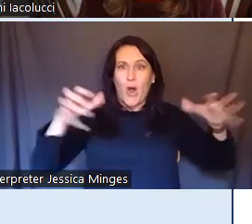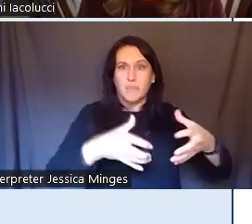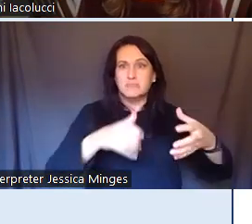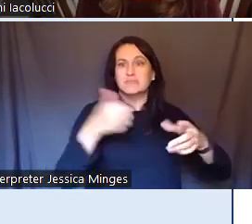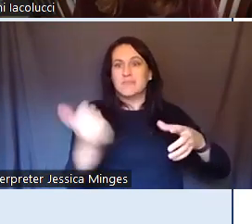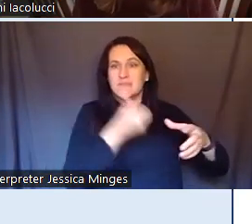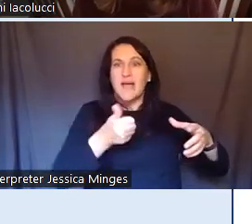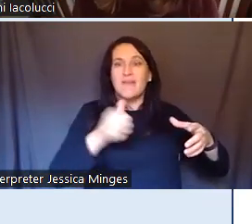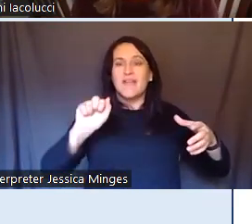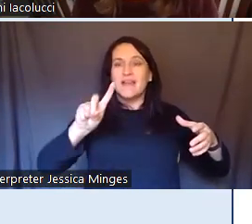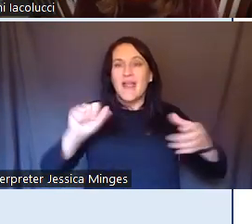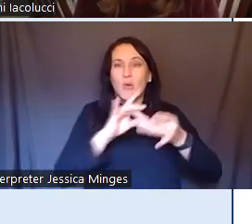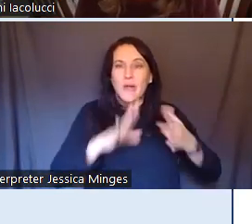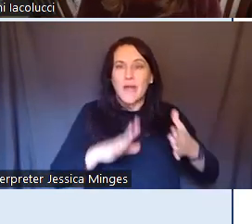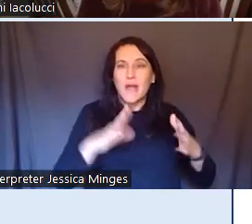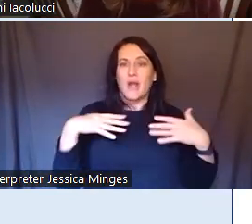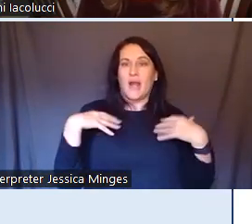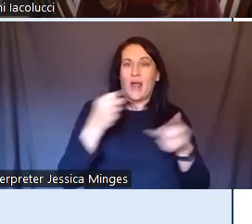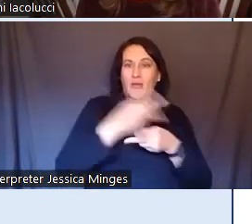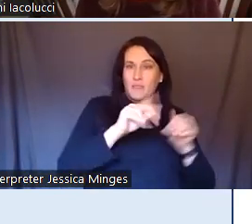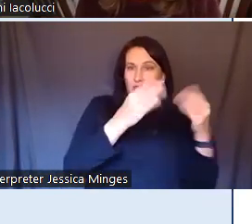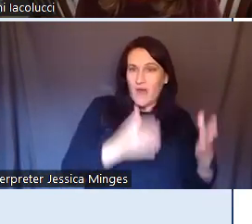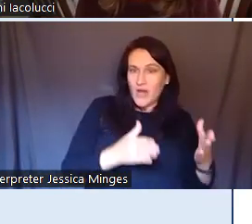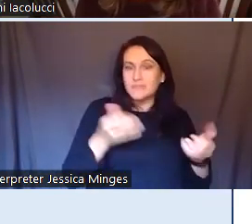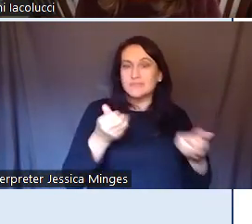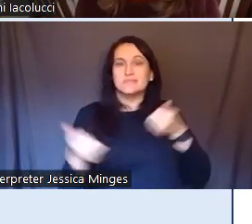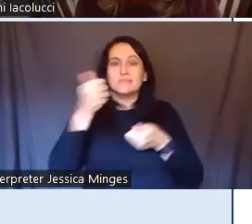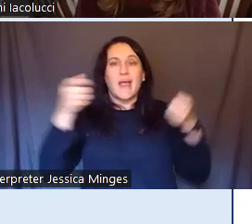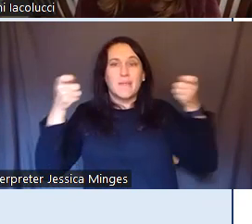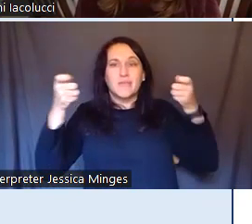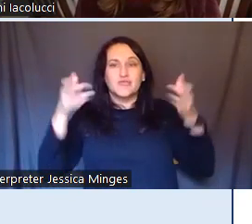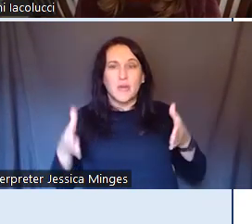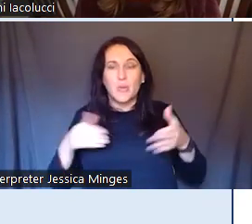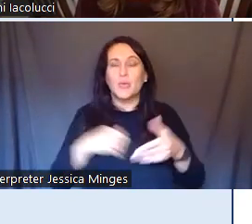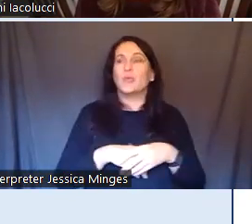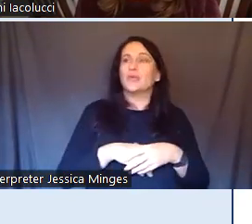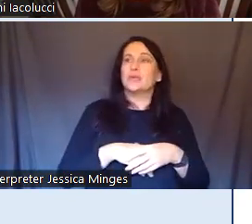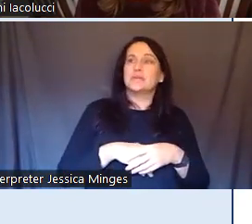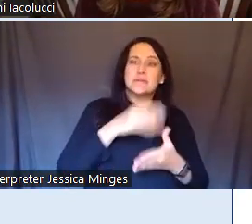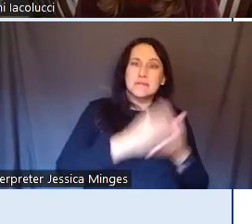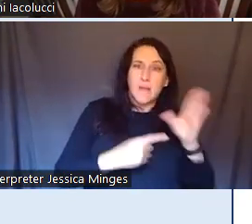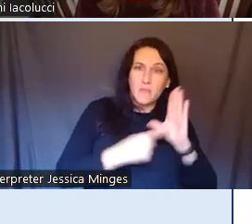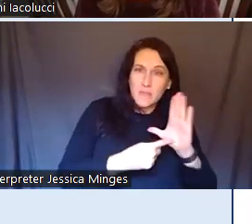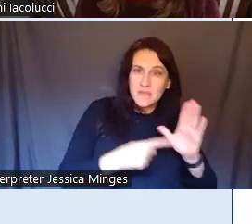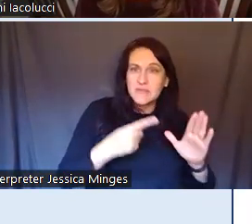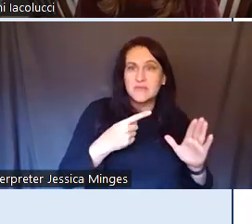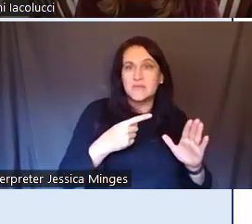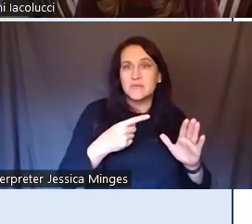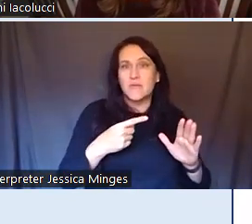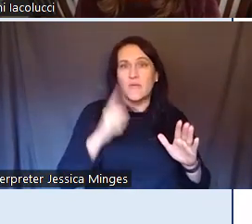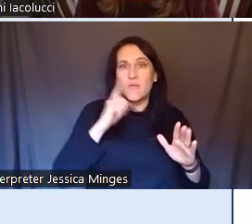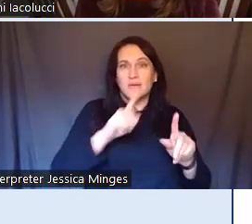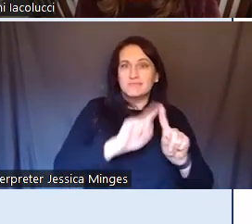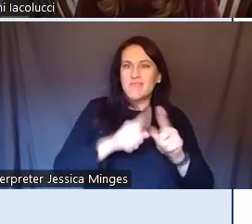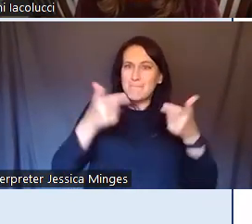coordinators and healthcare providers, administrators. There are some representatives of major companies